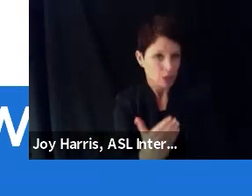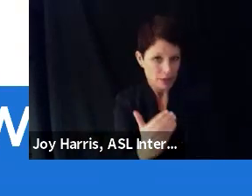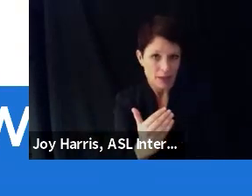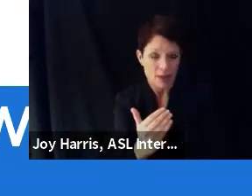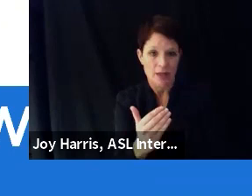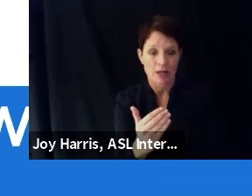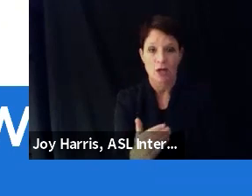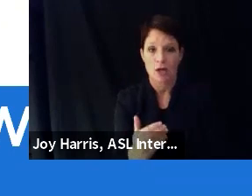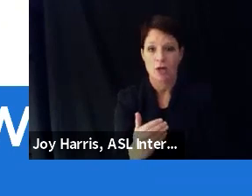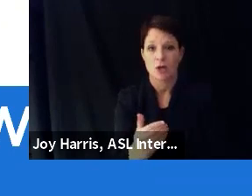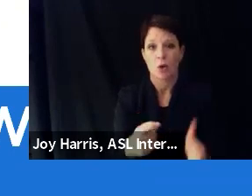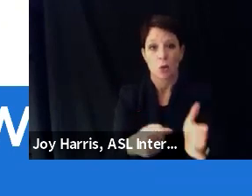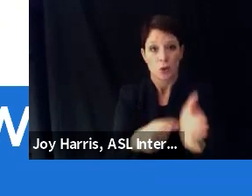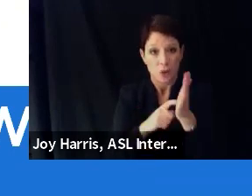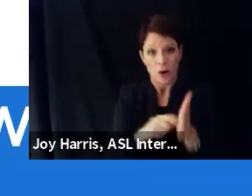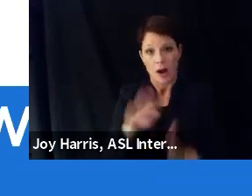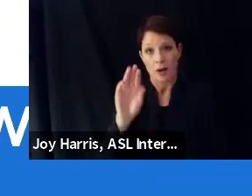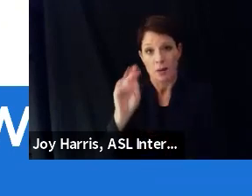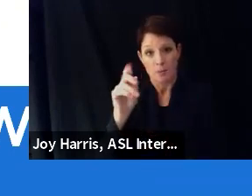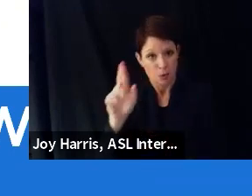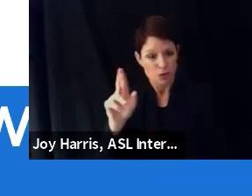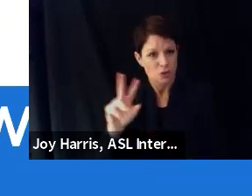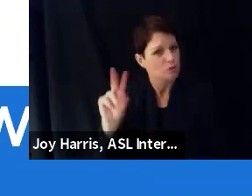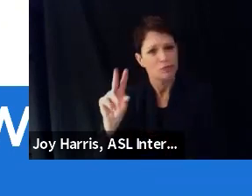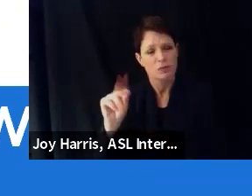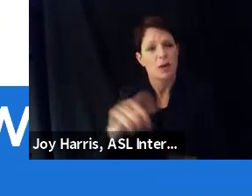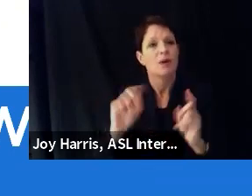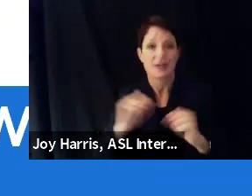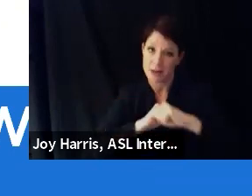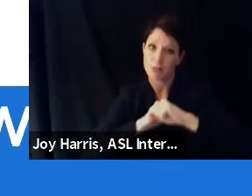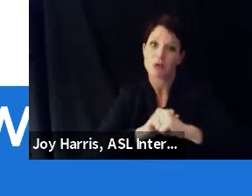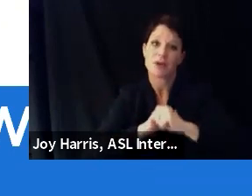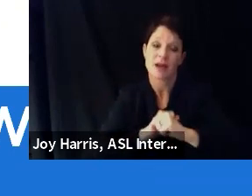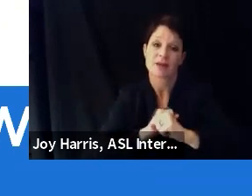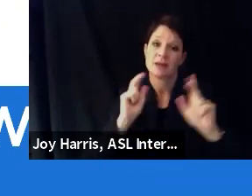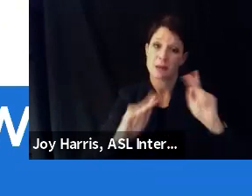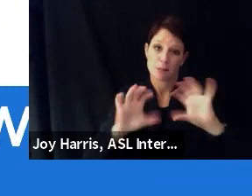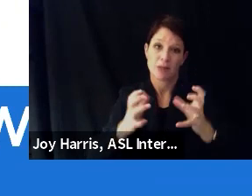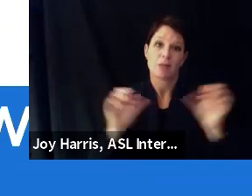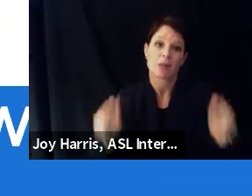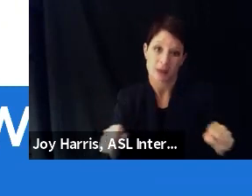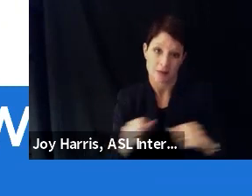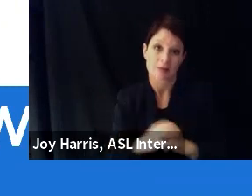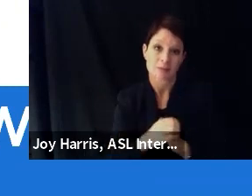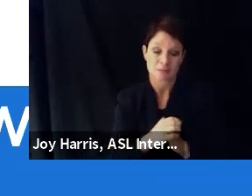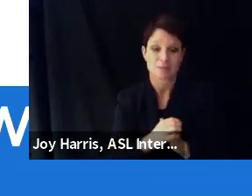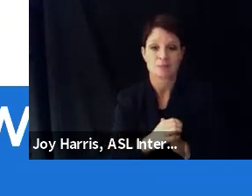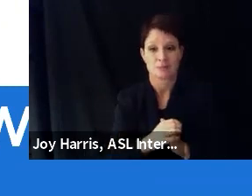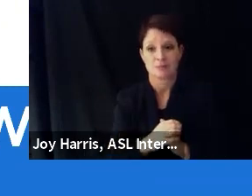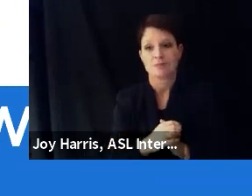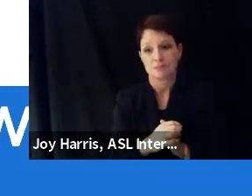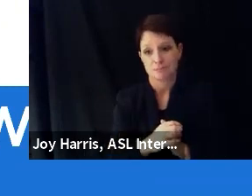Nobody's required to get a booster, but it can really protect certain people, certain groups of people.